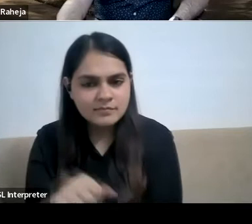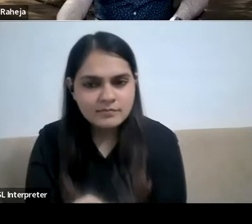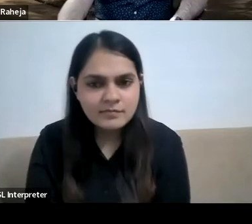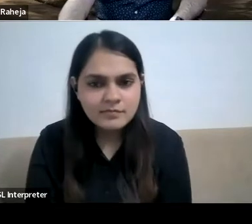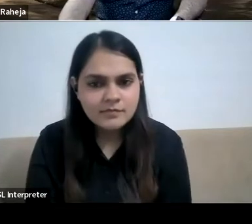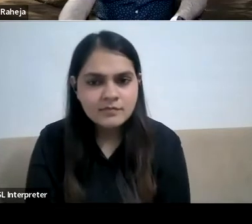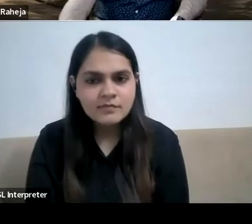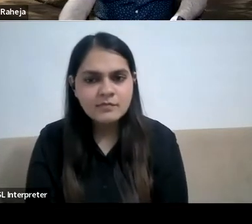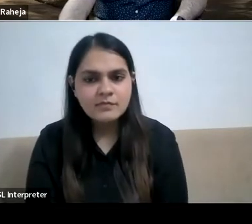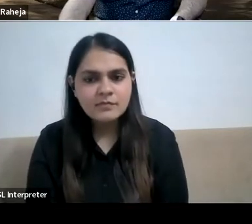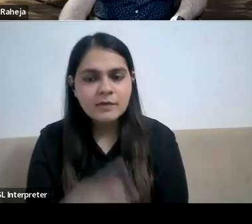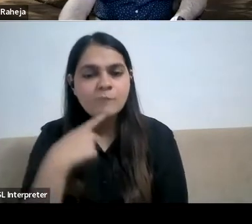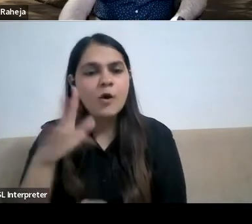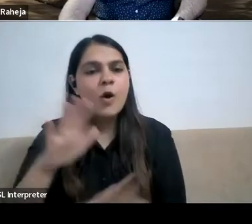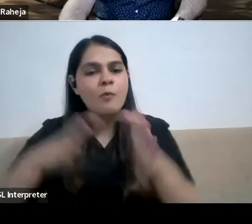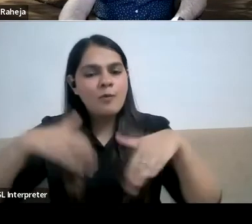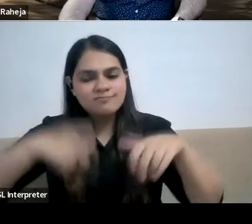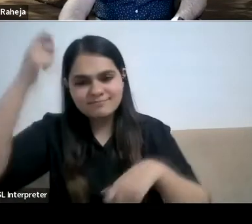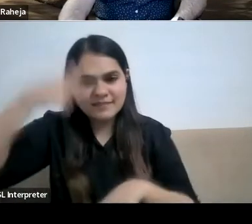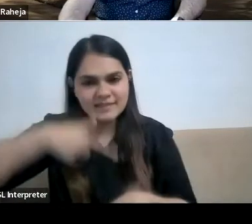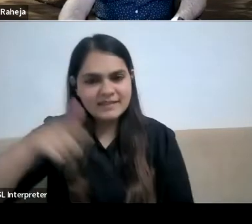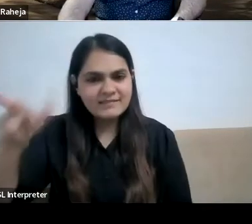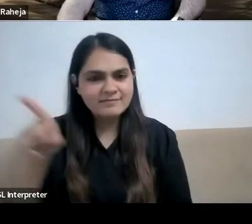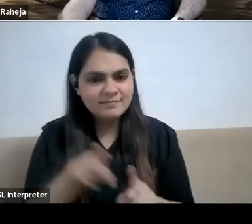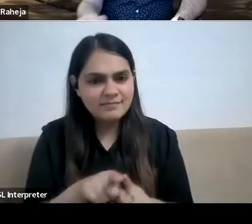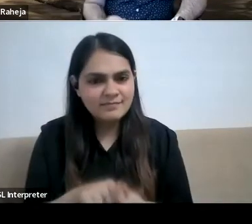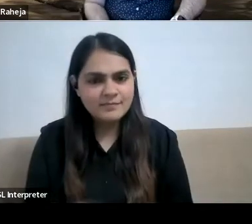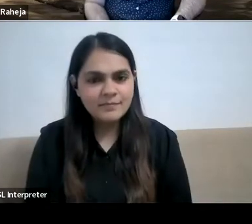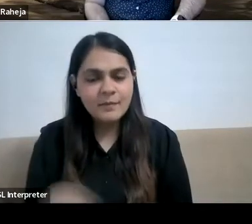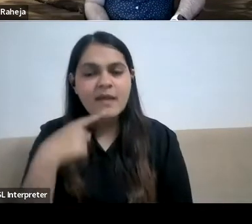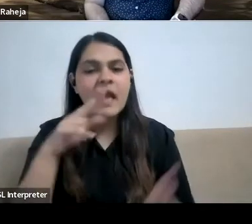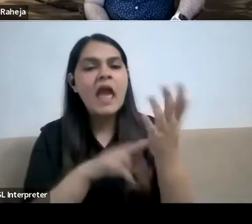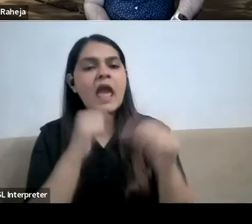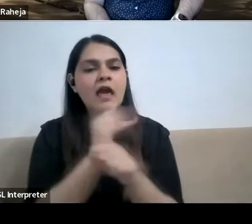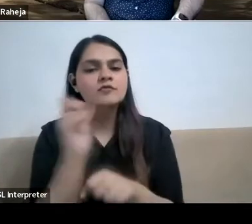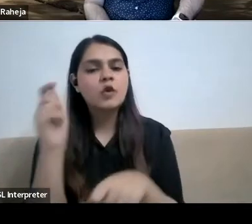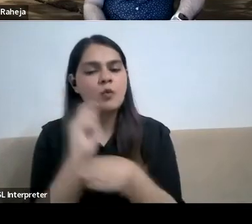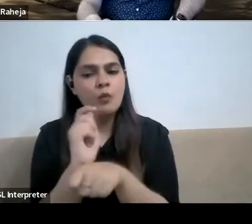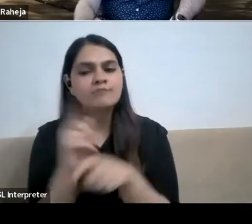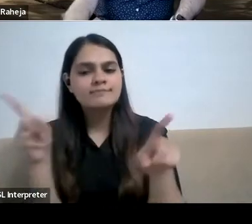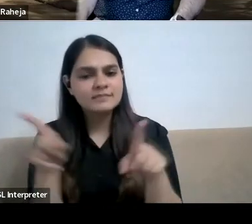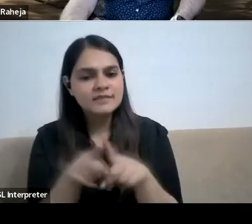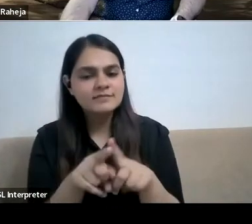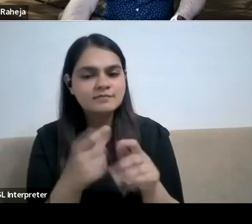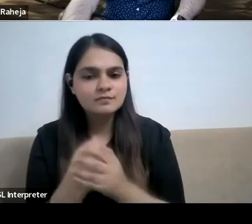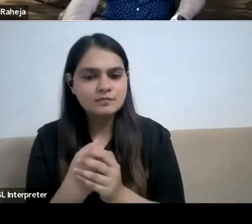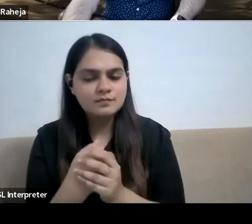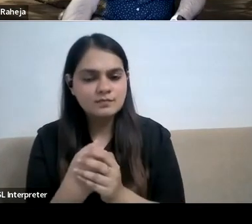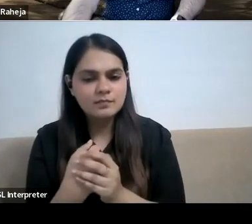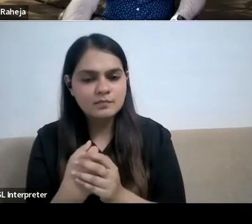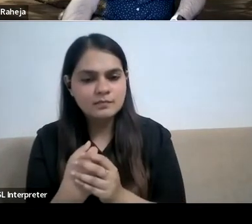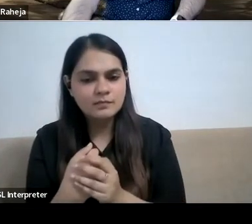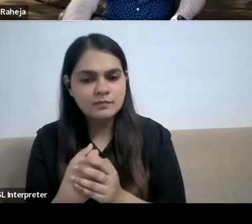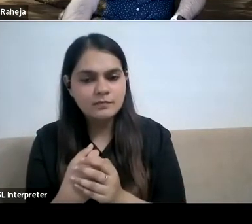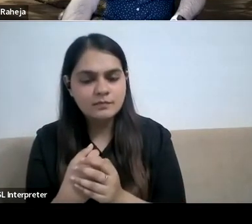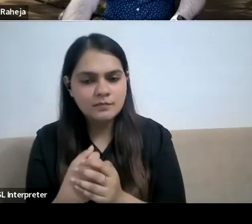you've heard of Mobility India. It's a non-profit organization that works with people who are differently able,